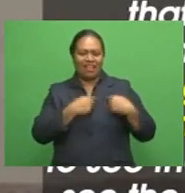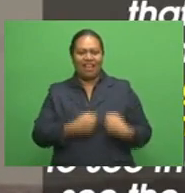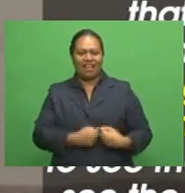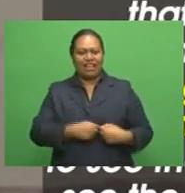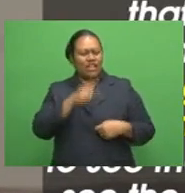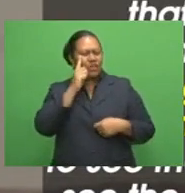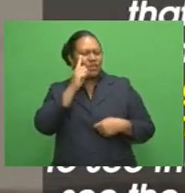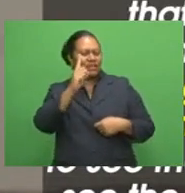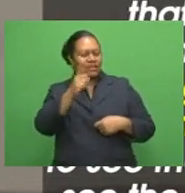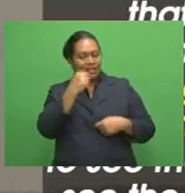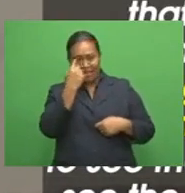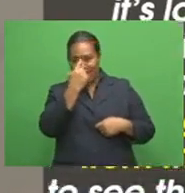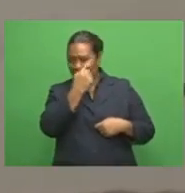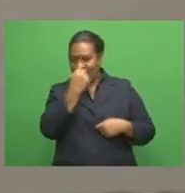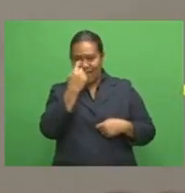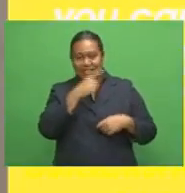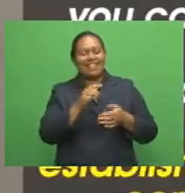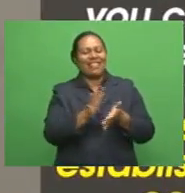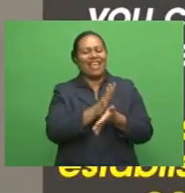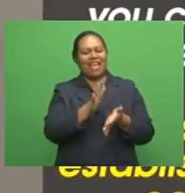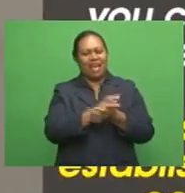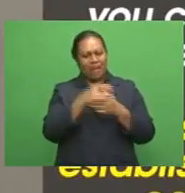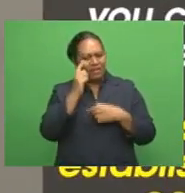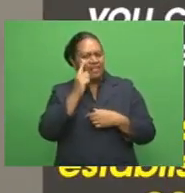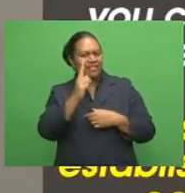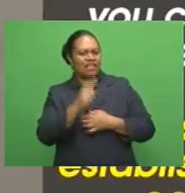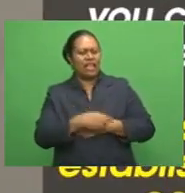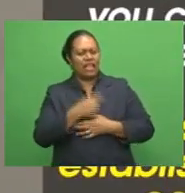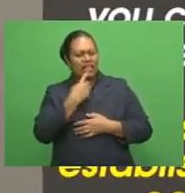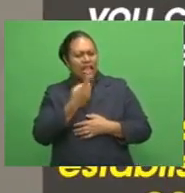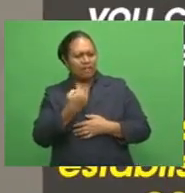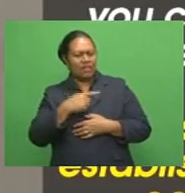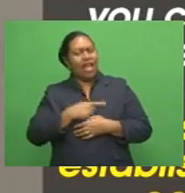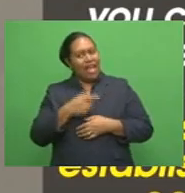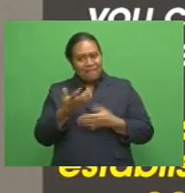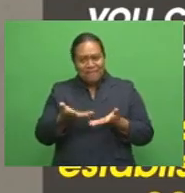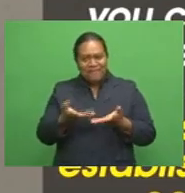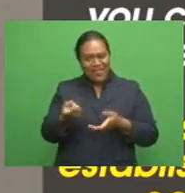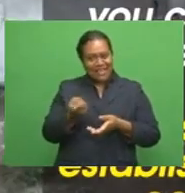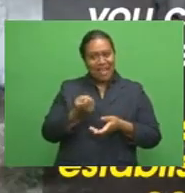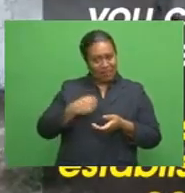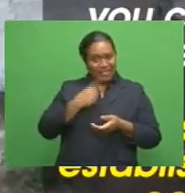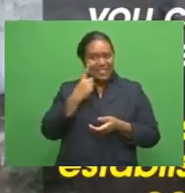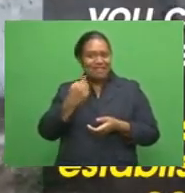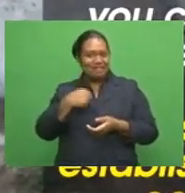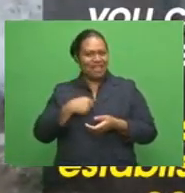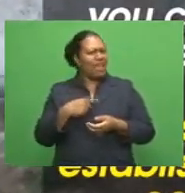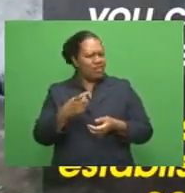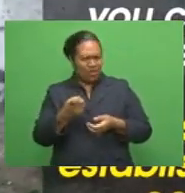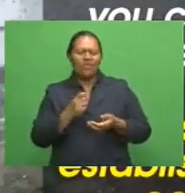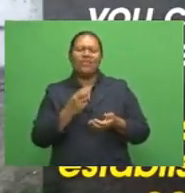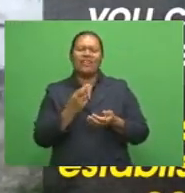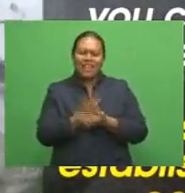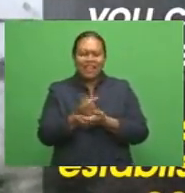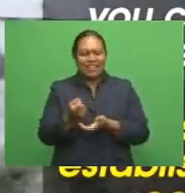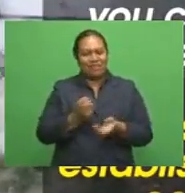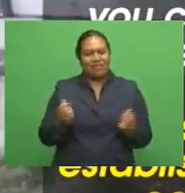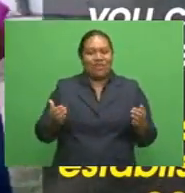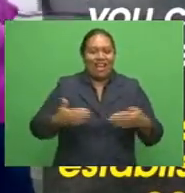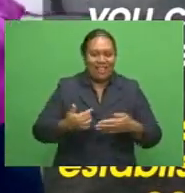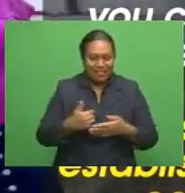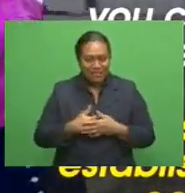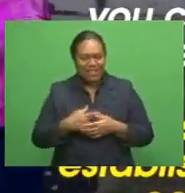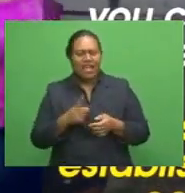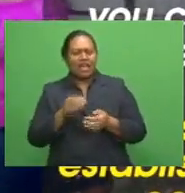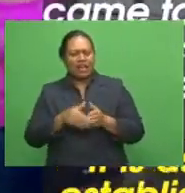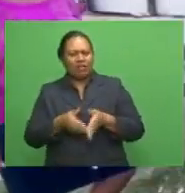their eyes and see the happiness in their eyes. They tell me, you came to my house, you came to see me, you really came to hug me. It is as if we have